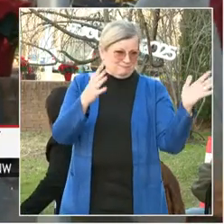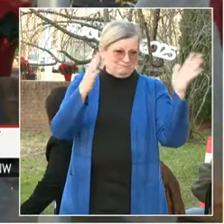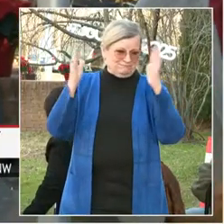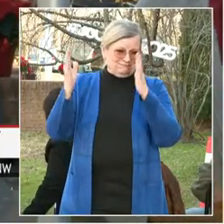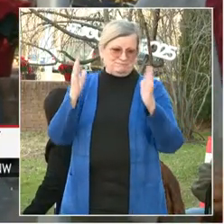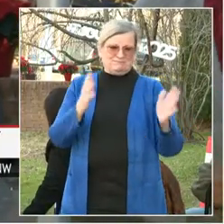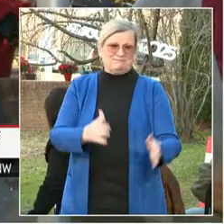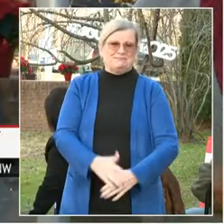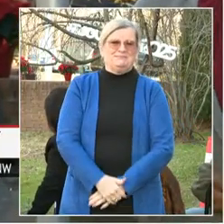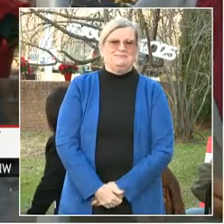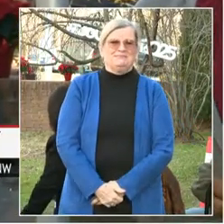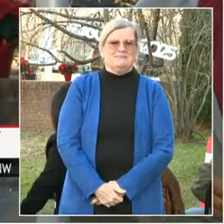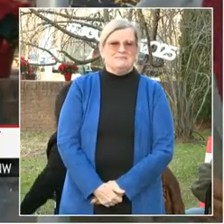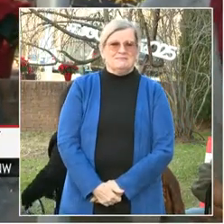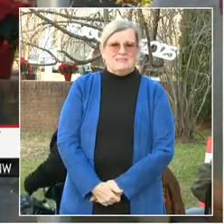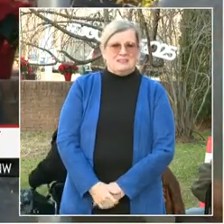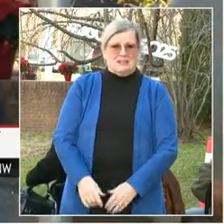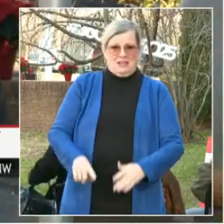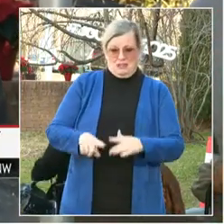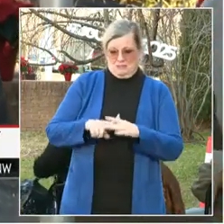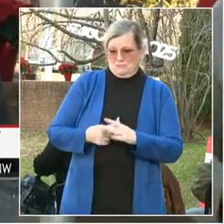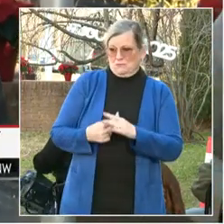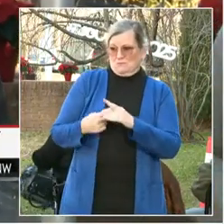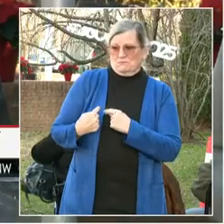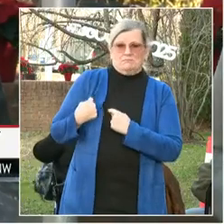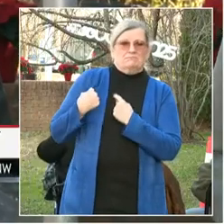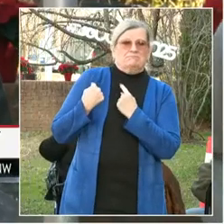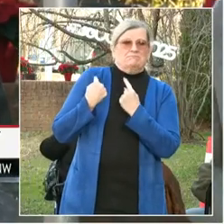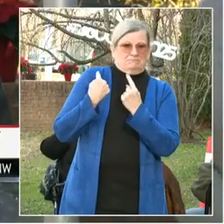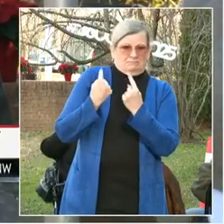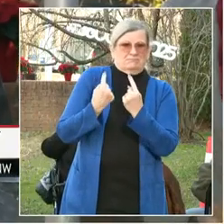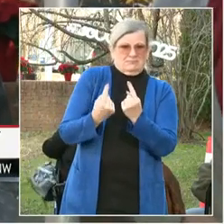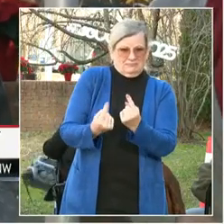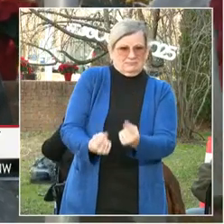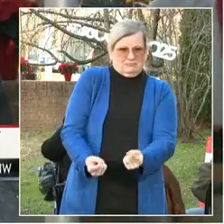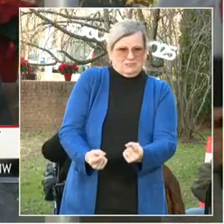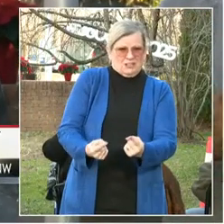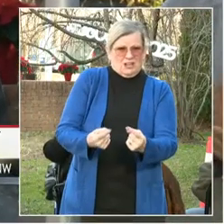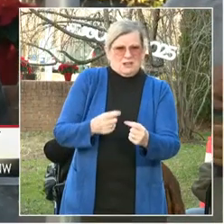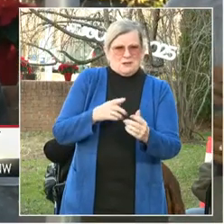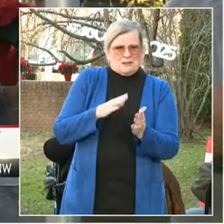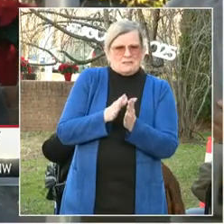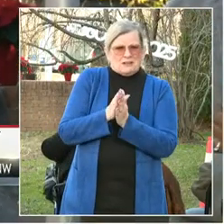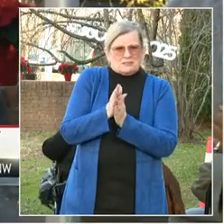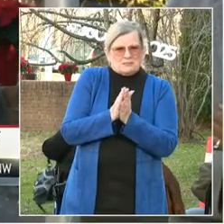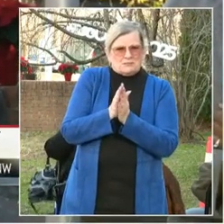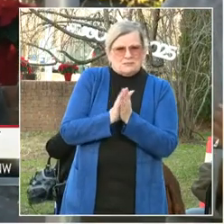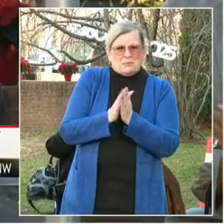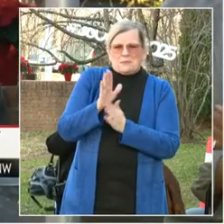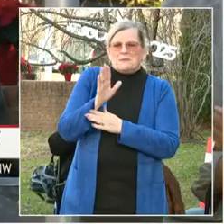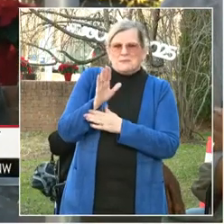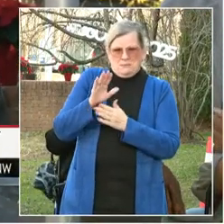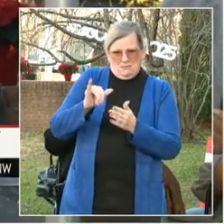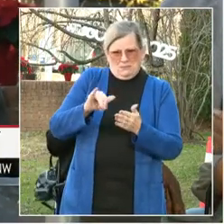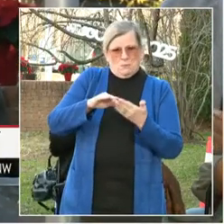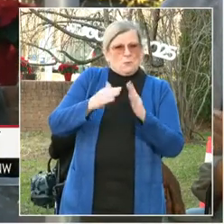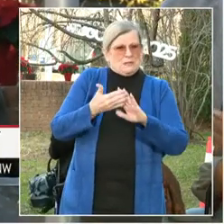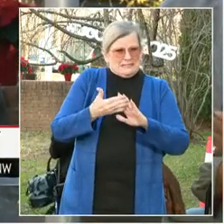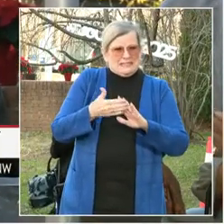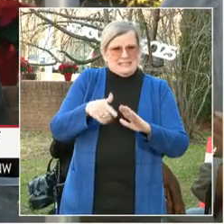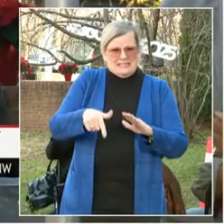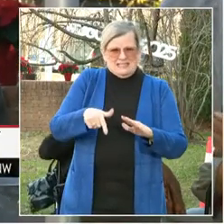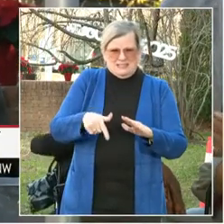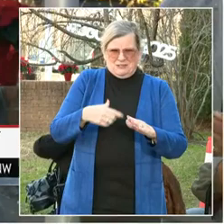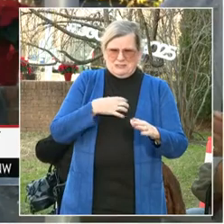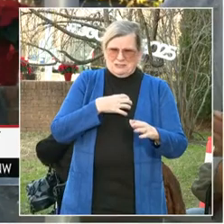From the beginning, this has been a community-driven initiative. We look forward to continuing to work with the community to convey